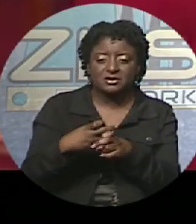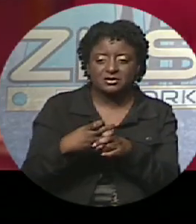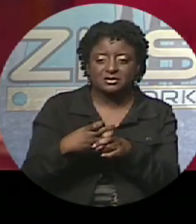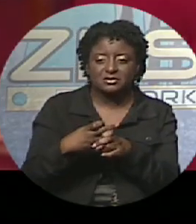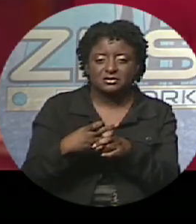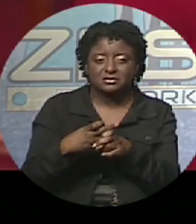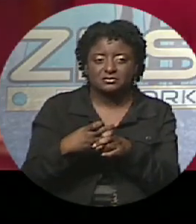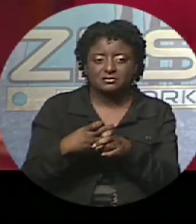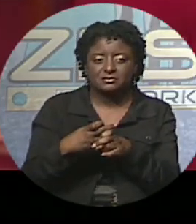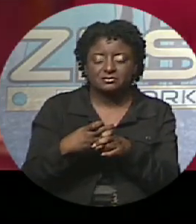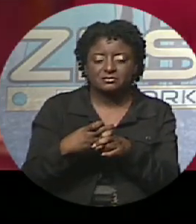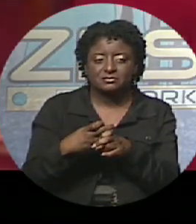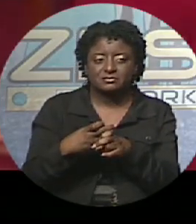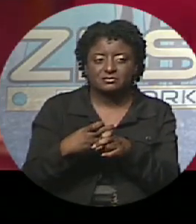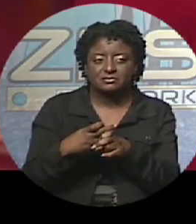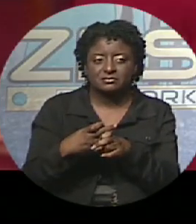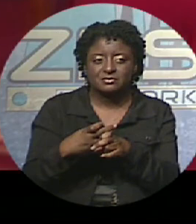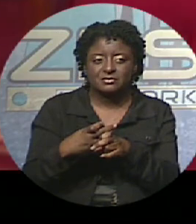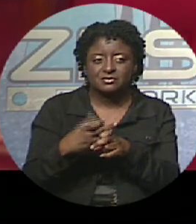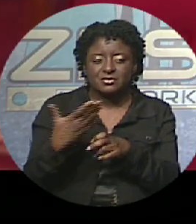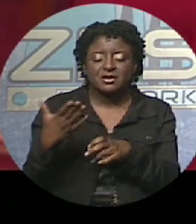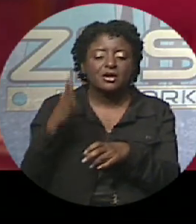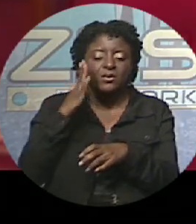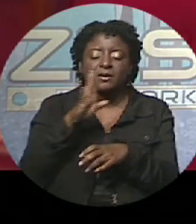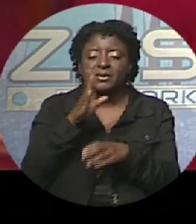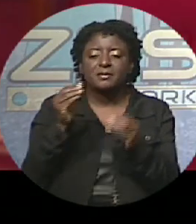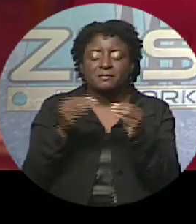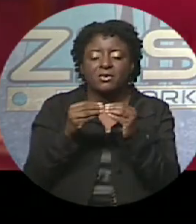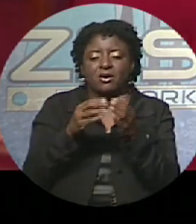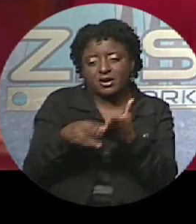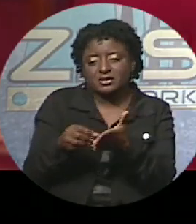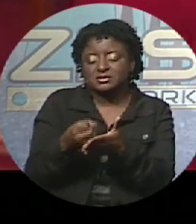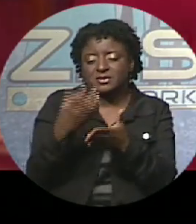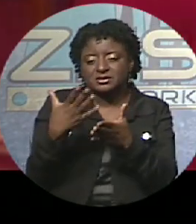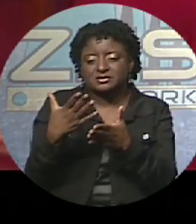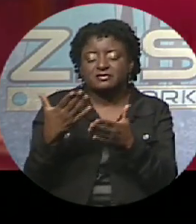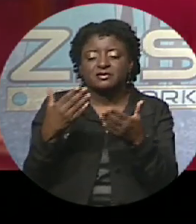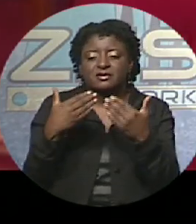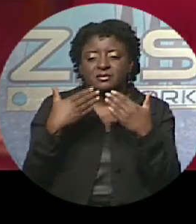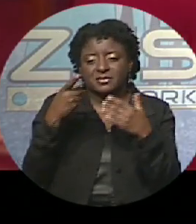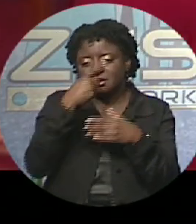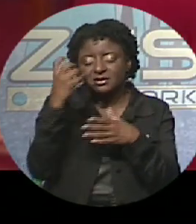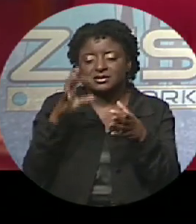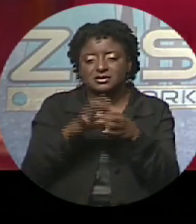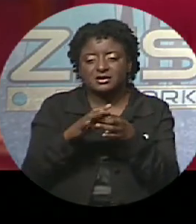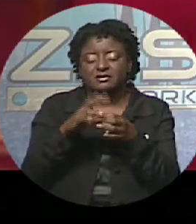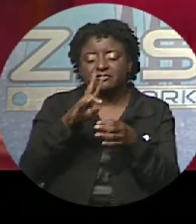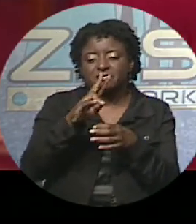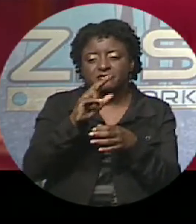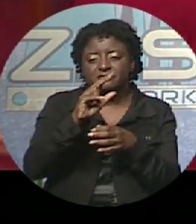expensive, thanks to this caring and believe in Bahamian government.